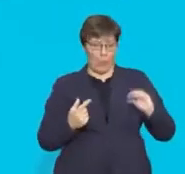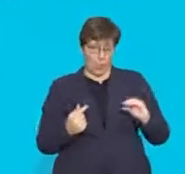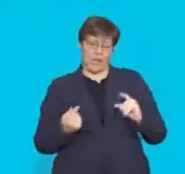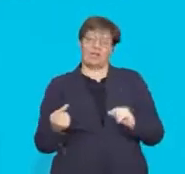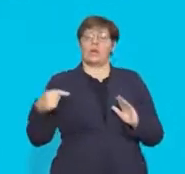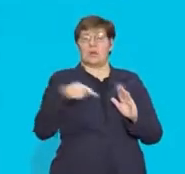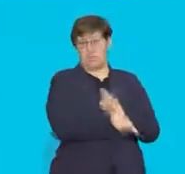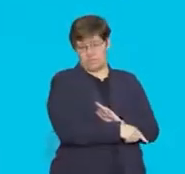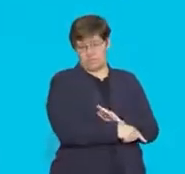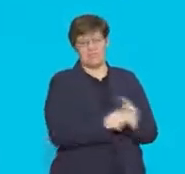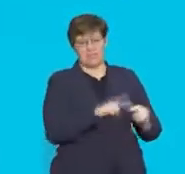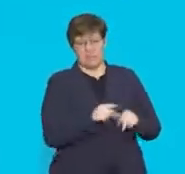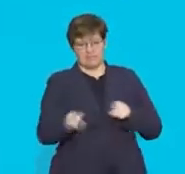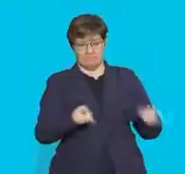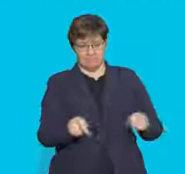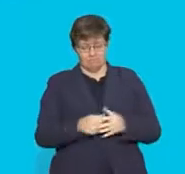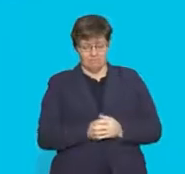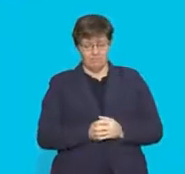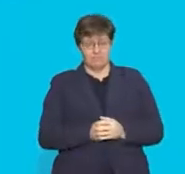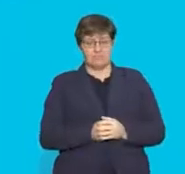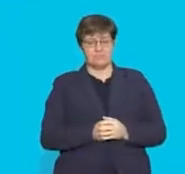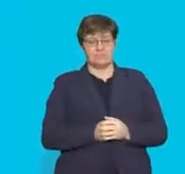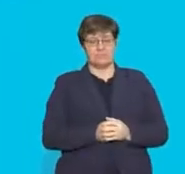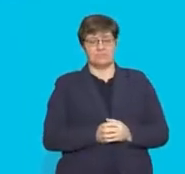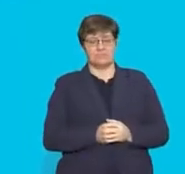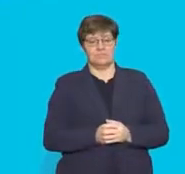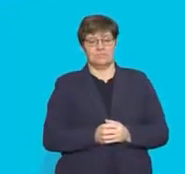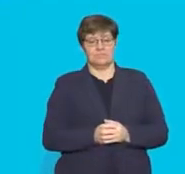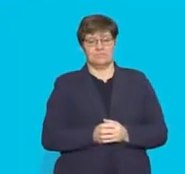than the carrying value. Okay, so now,